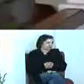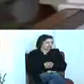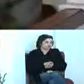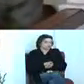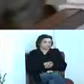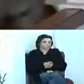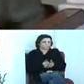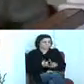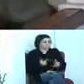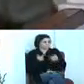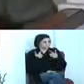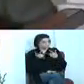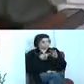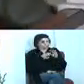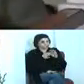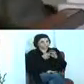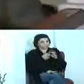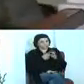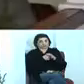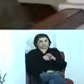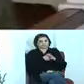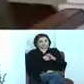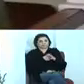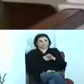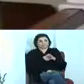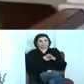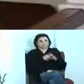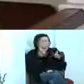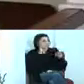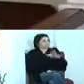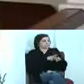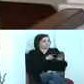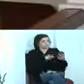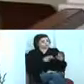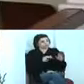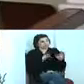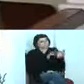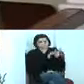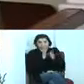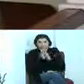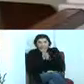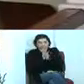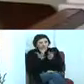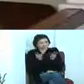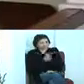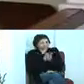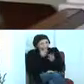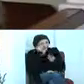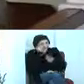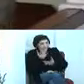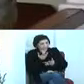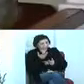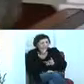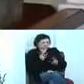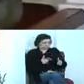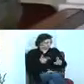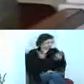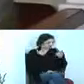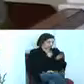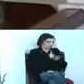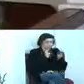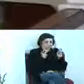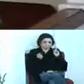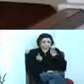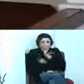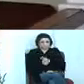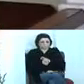Life Application Bible tells us that our lives are transformed by the renewing of the